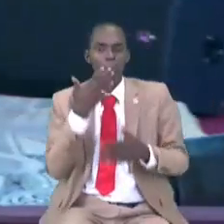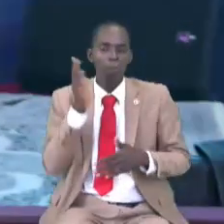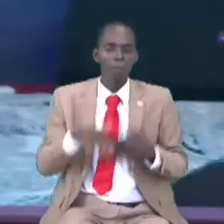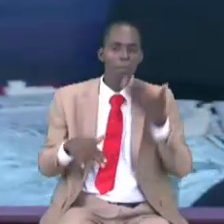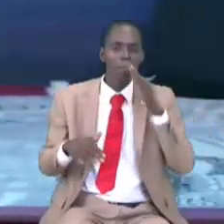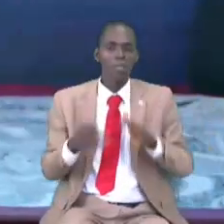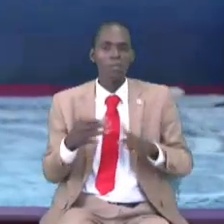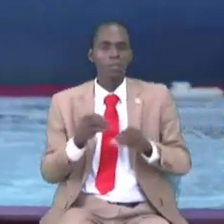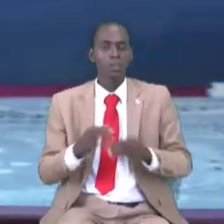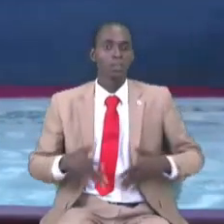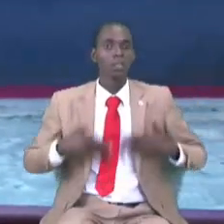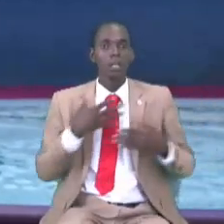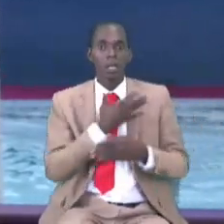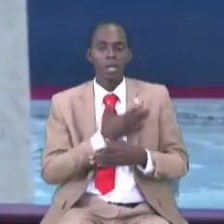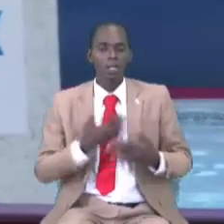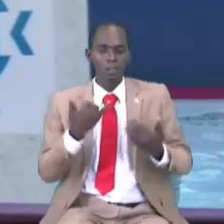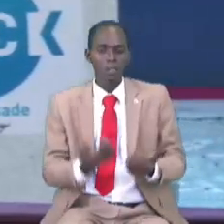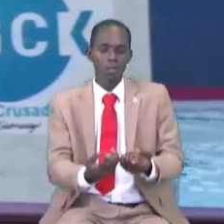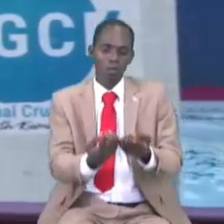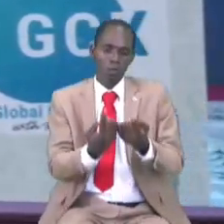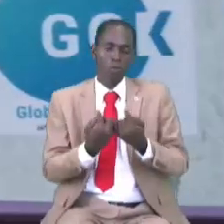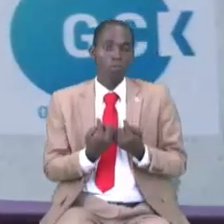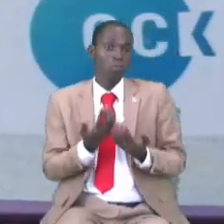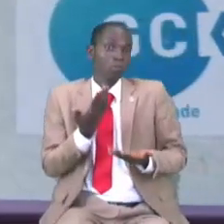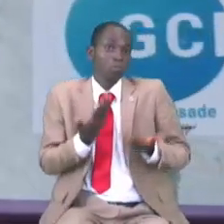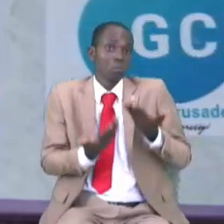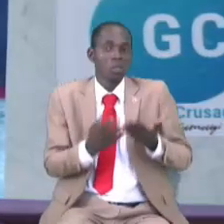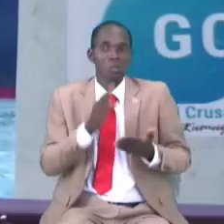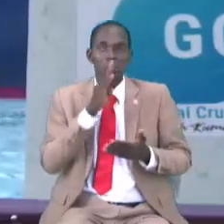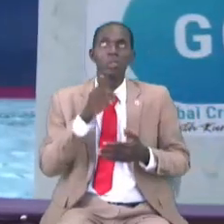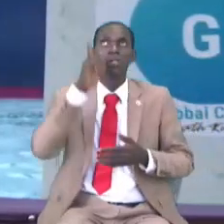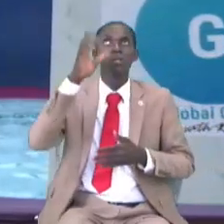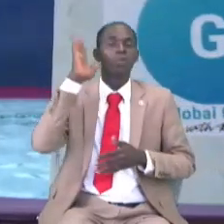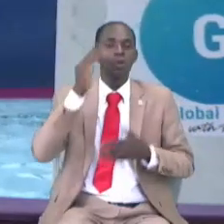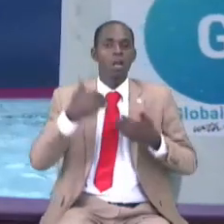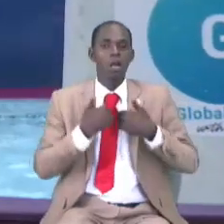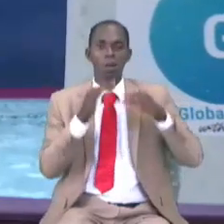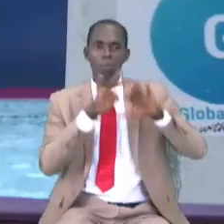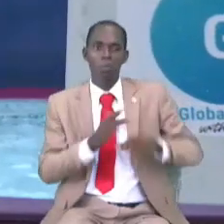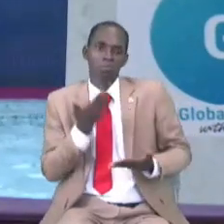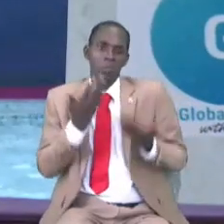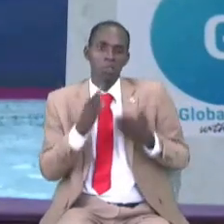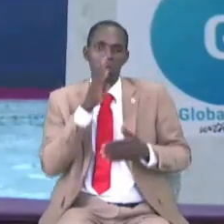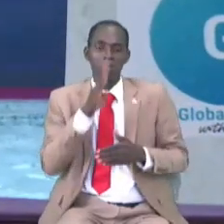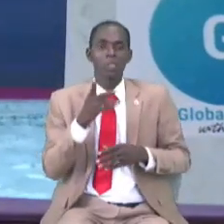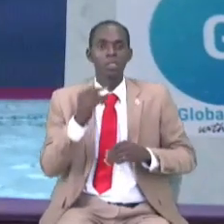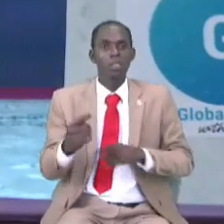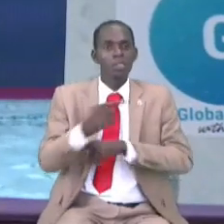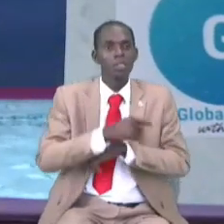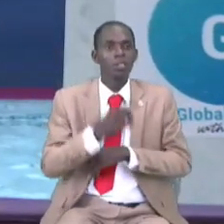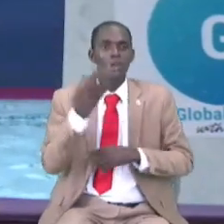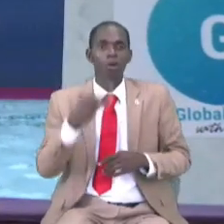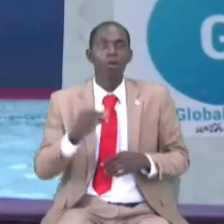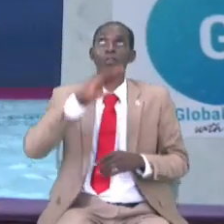have mercy on them. Peradventure, the day of grace has not gone. Peradventure, they had not exhausted